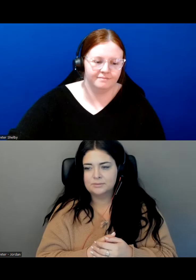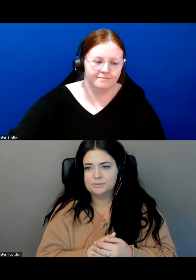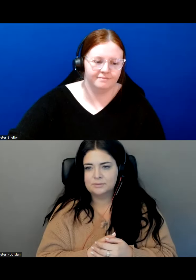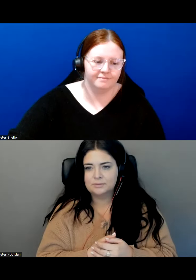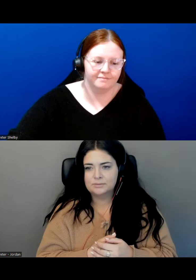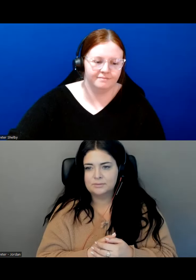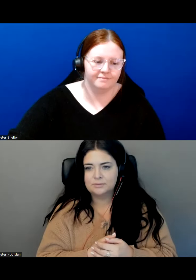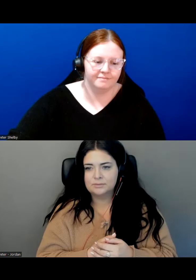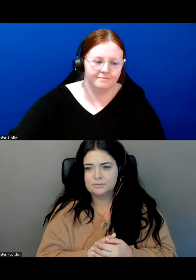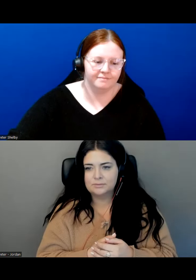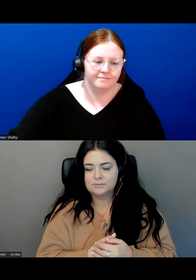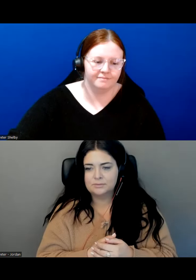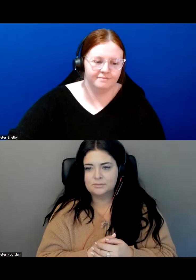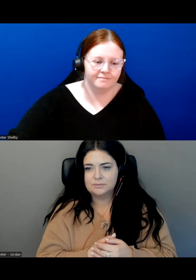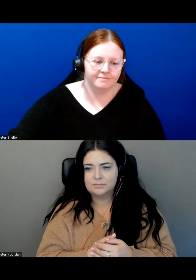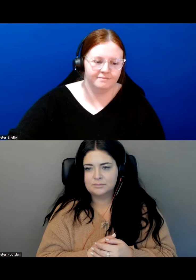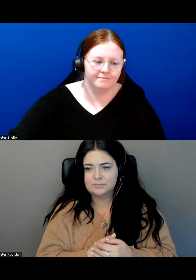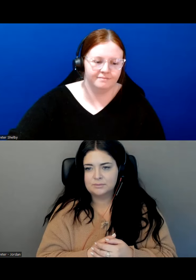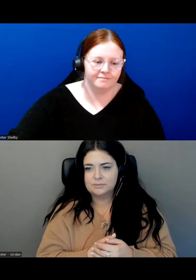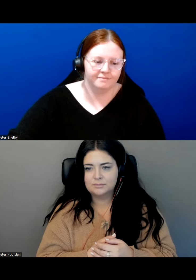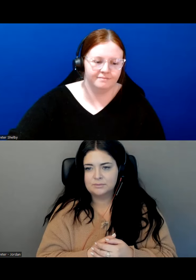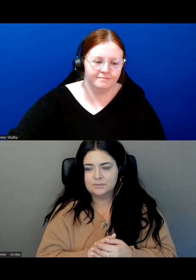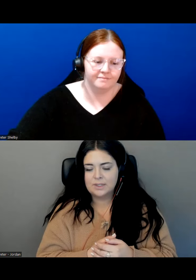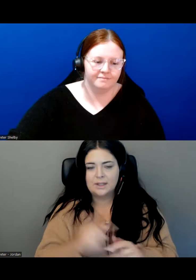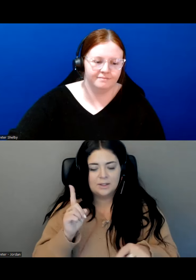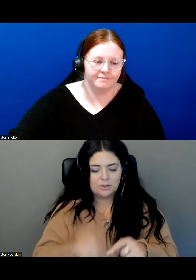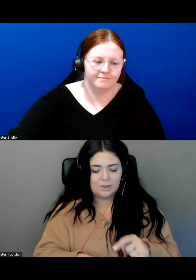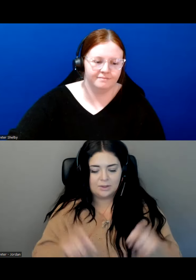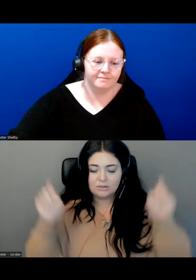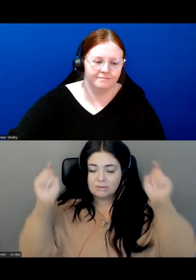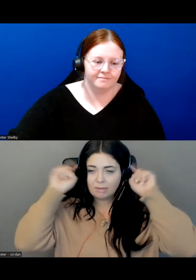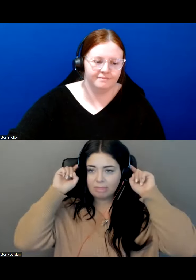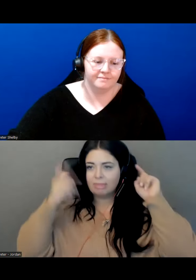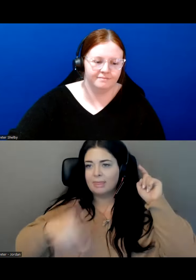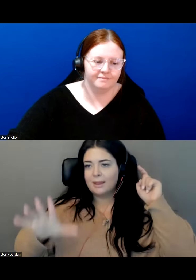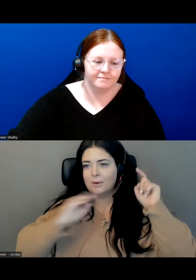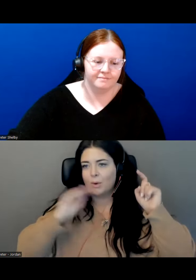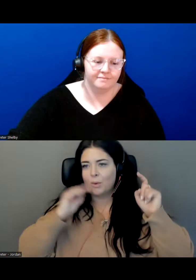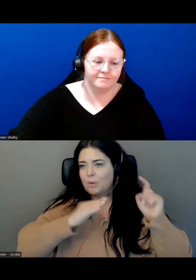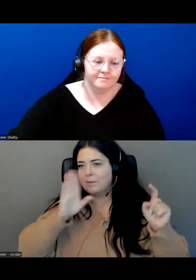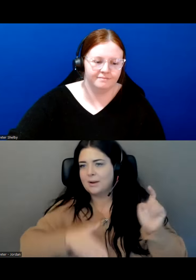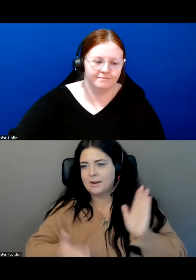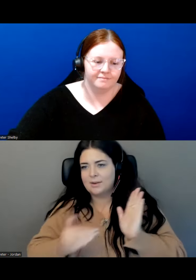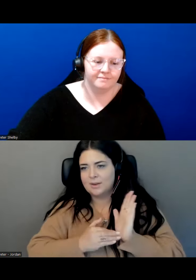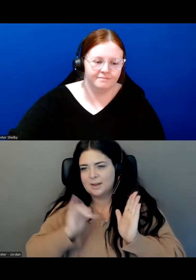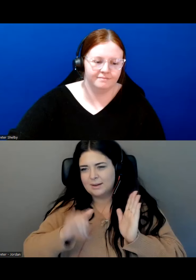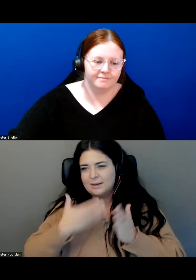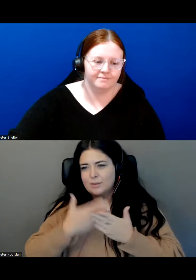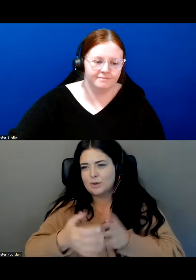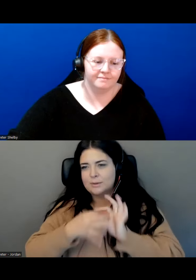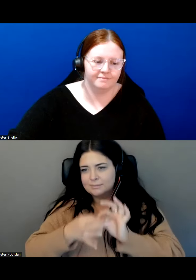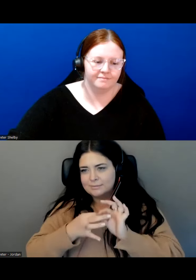you can't just take hearing devices and go home and not come back and see us anymore. You really develop a relationship with